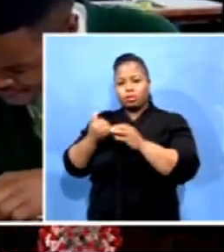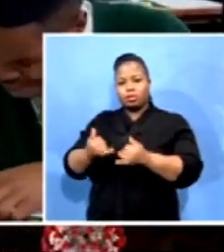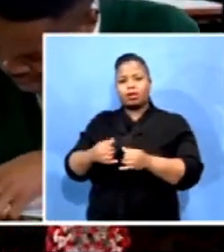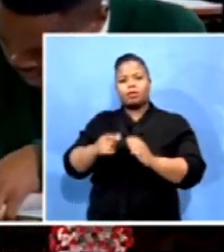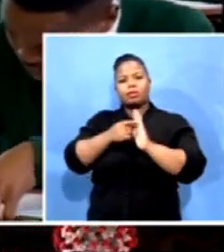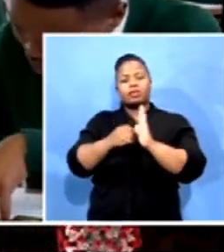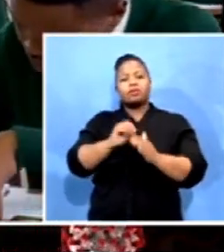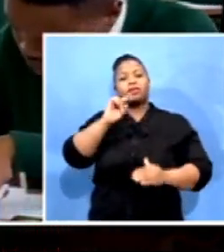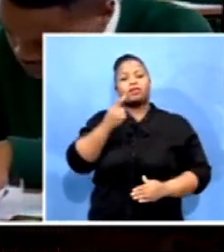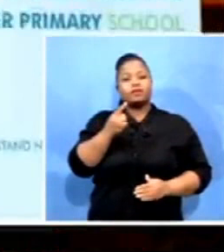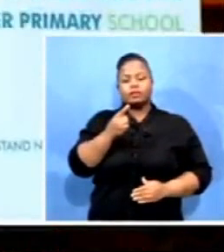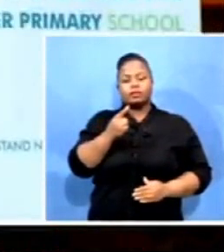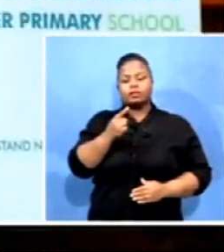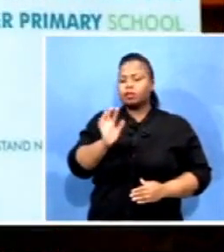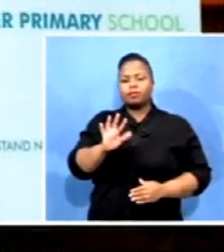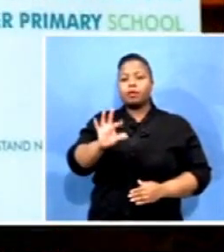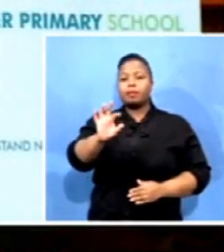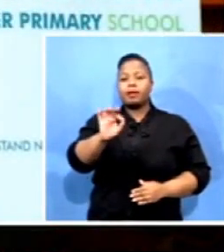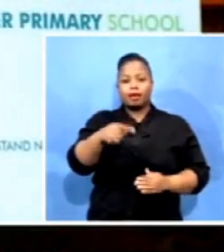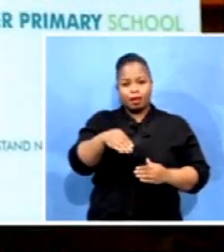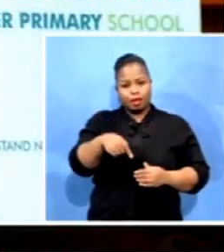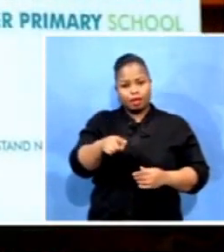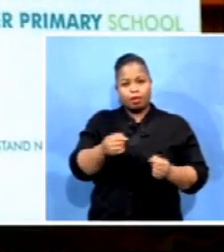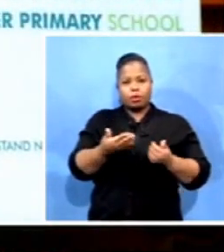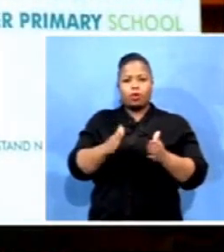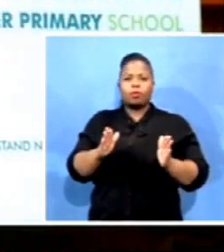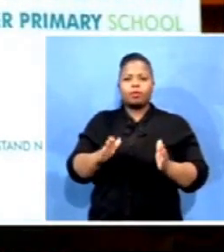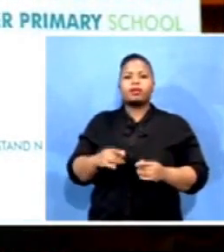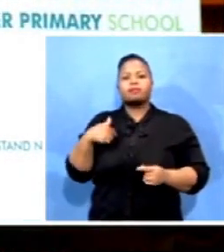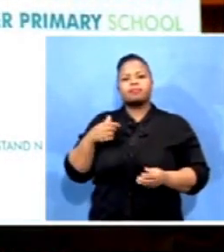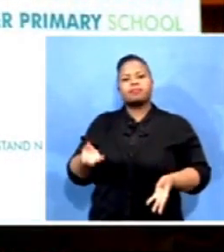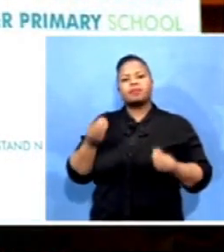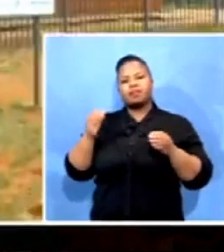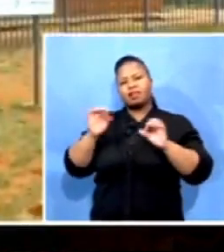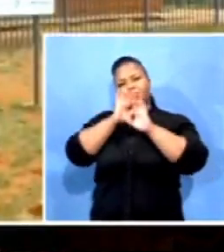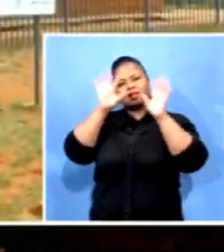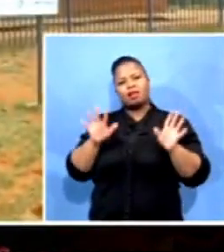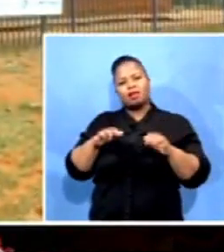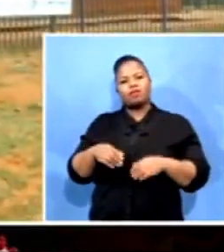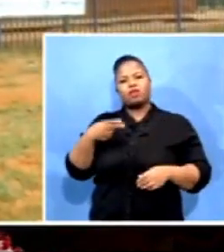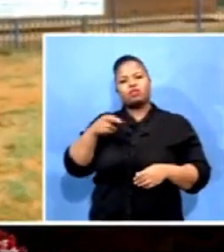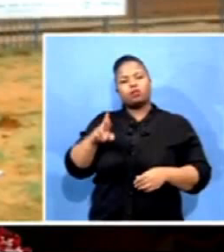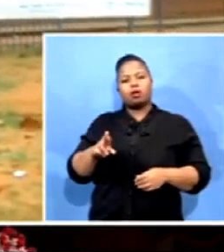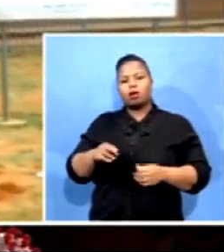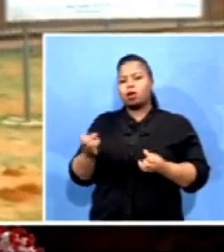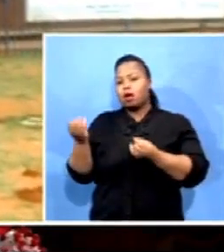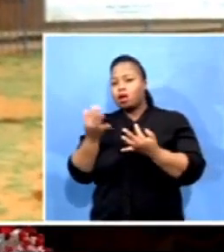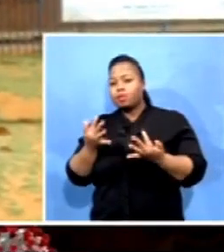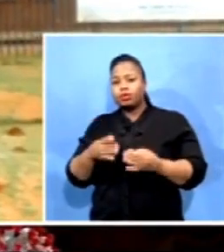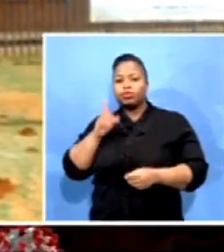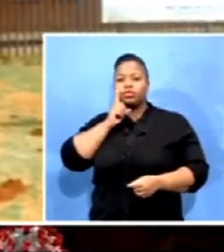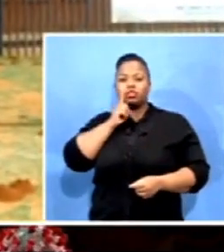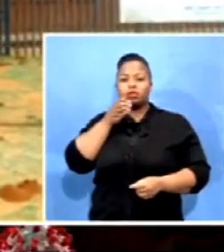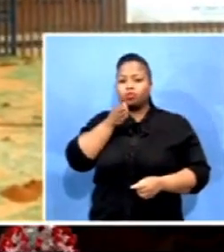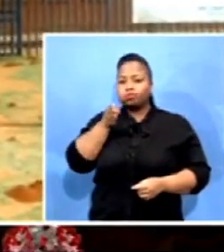Monday, I will be receiving a clear statistics from the HR to say this is the number of teachers that we have in that fall within